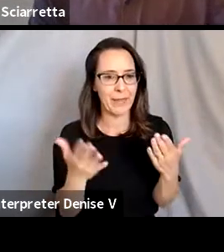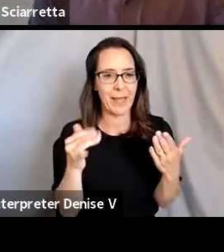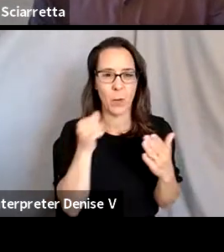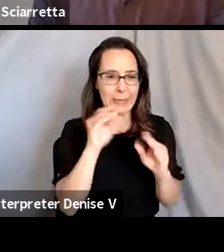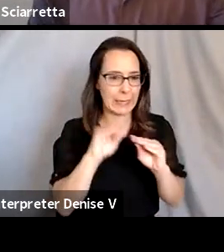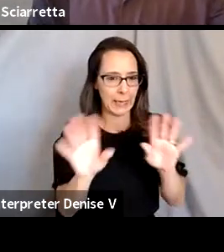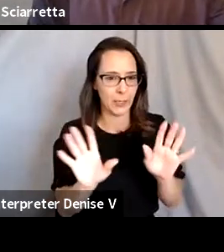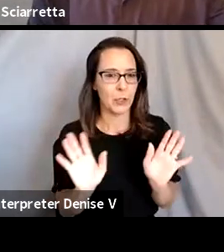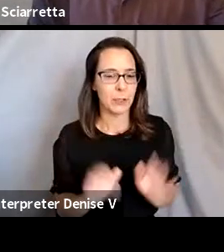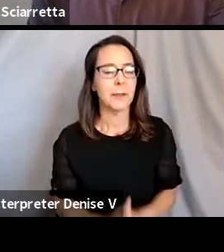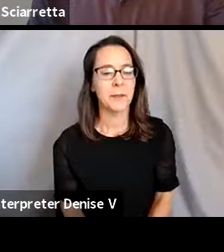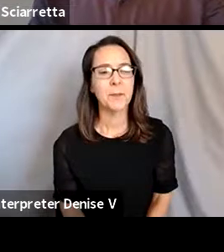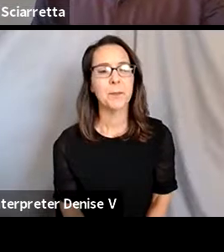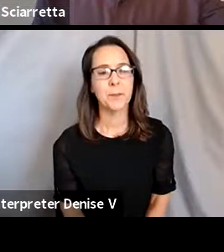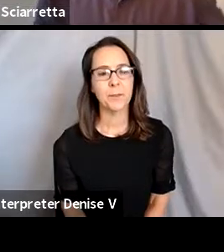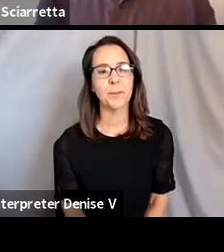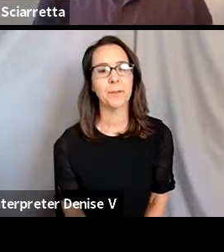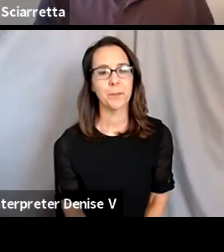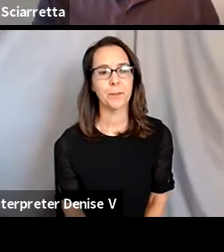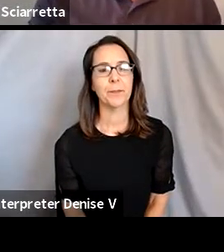clear.